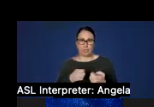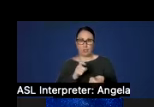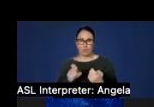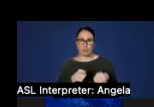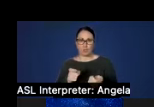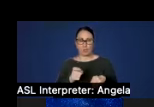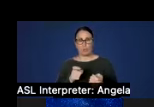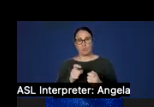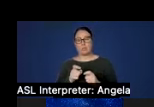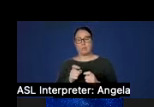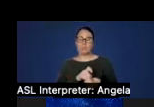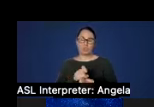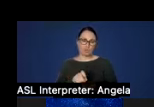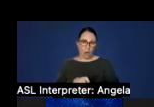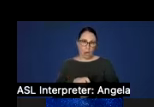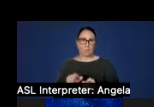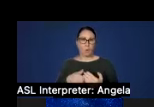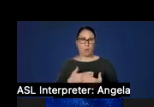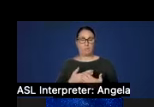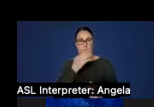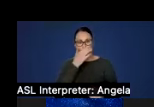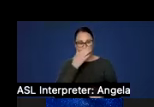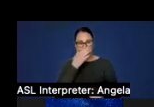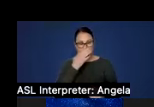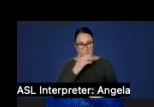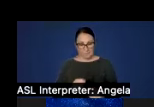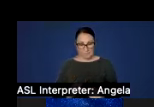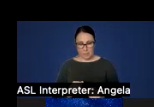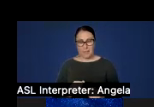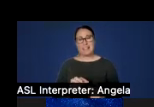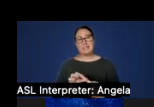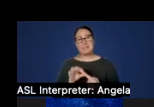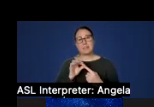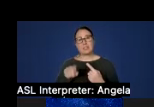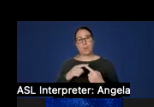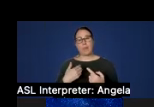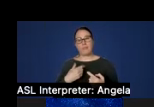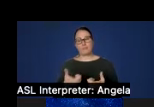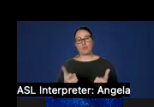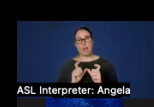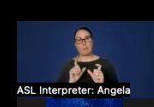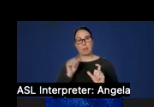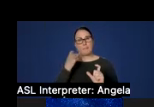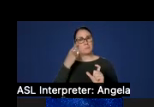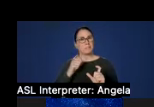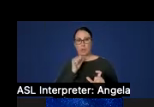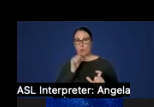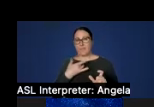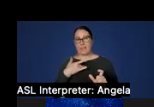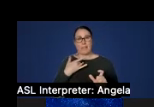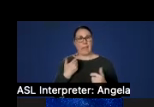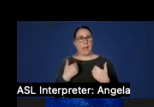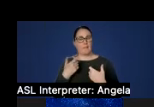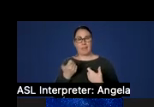governments who are not feeling like they have agency within the state system. Next slide, please.